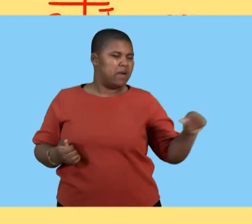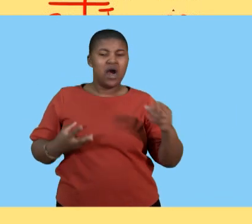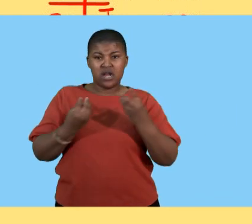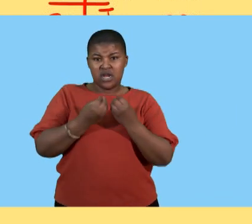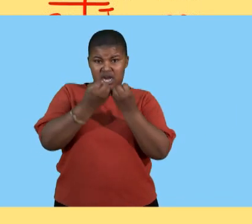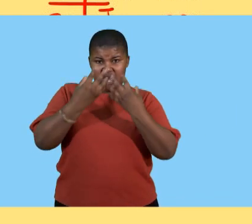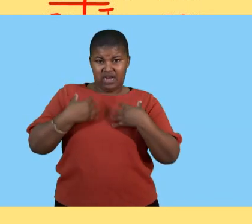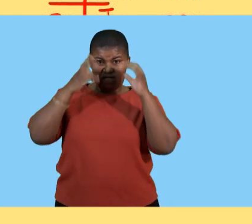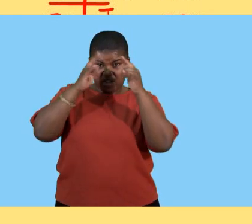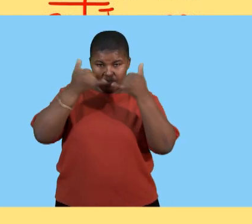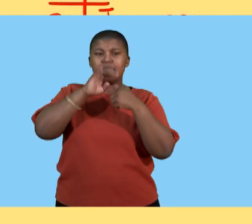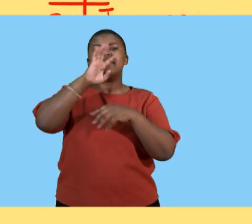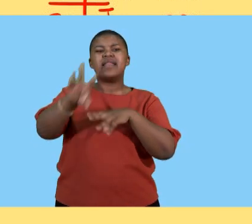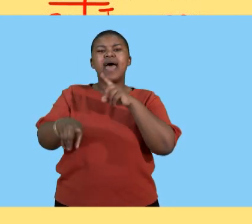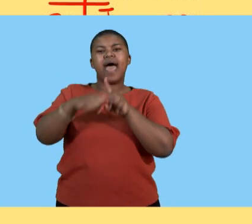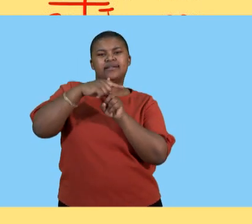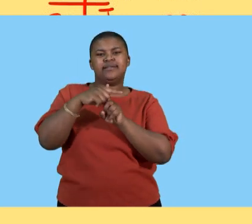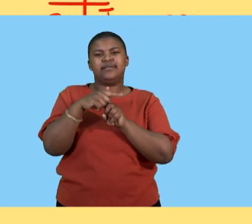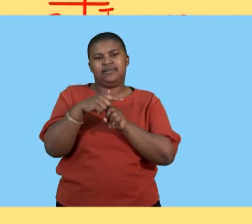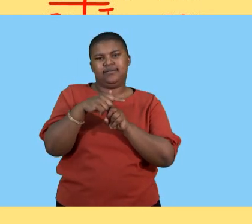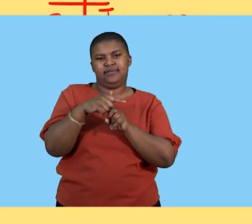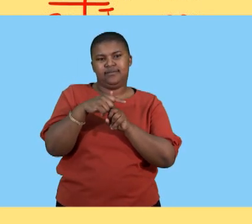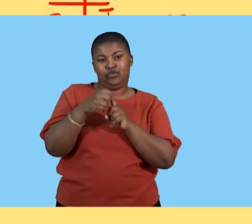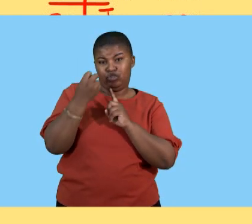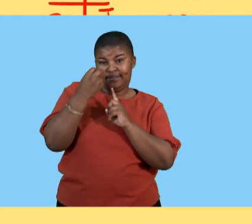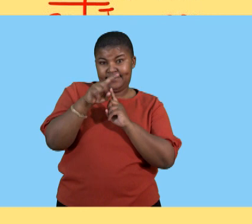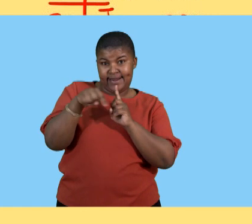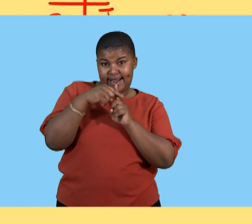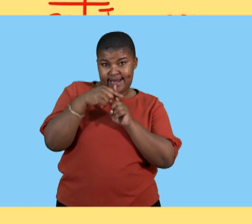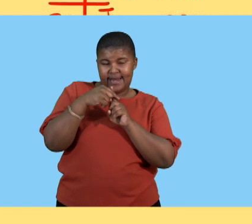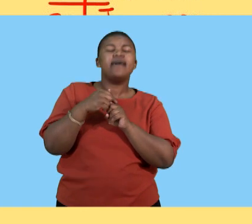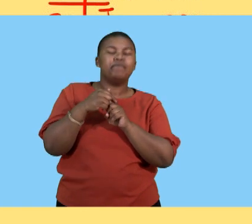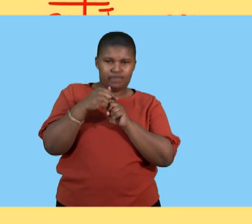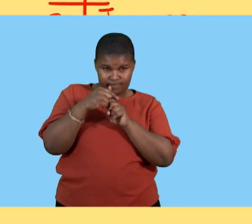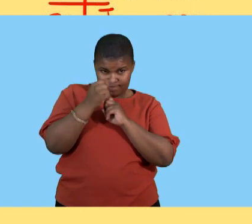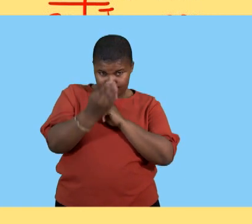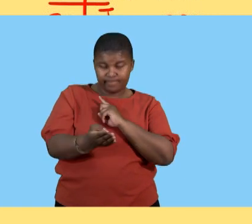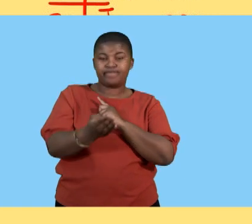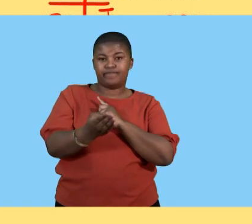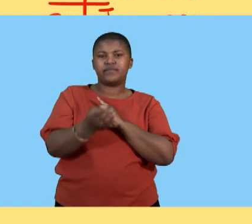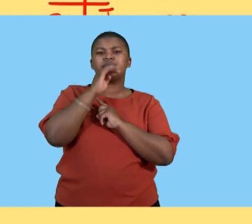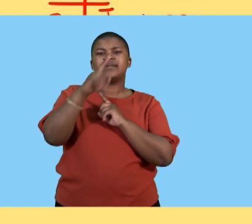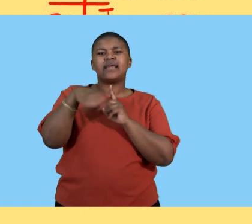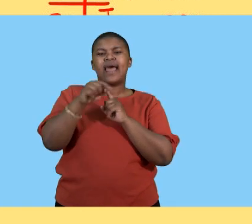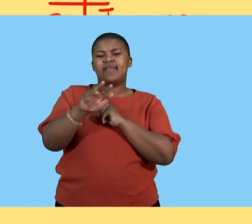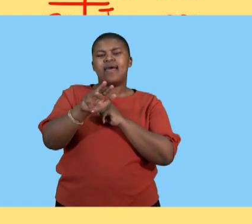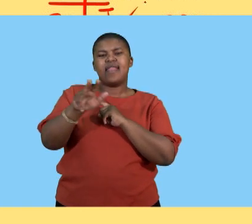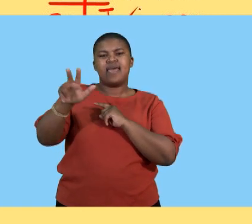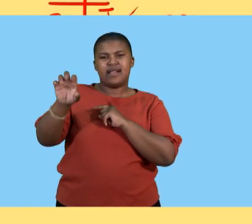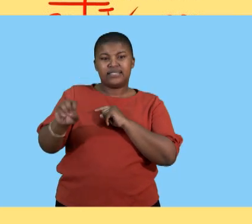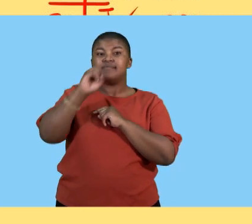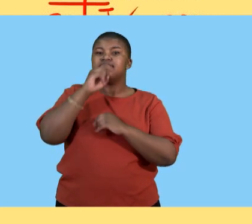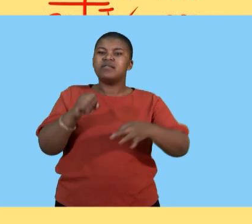goods, so we'll come and add to our inventory. So our trading stock becomes a plus. So we have